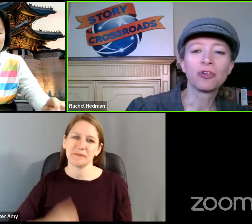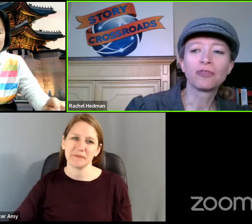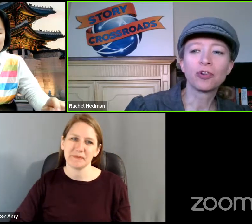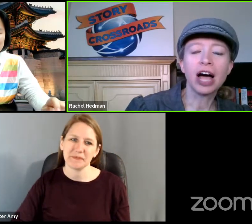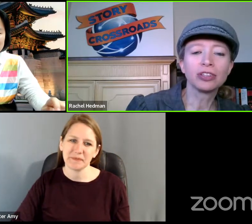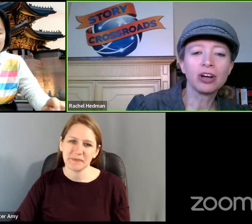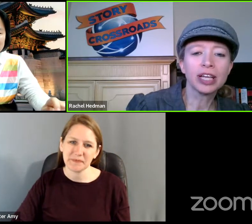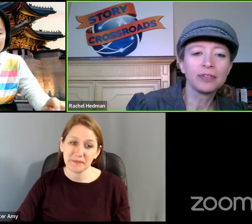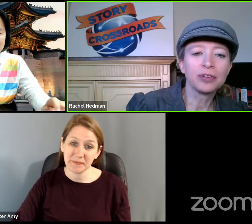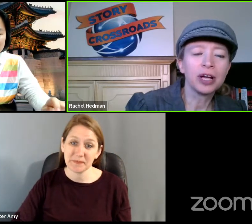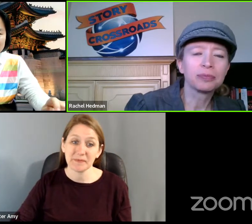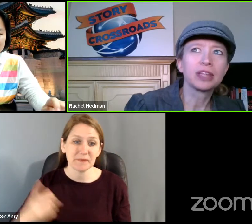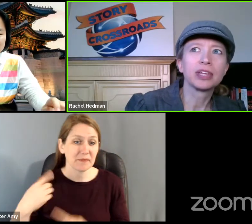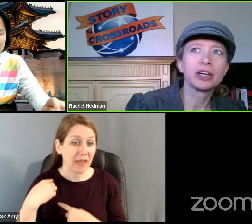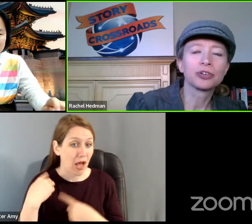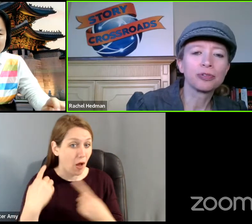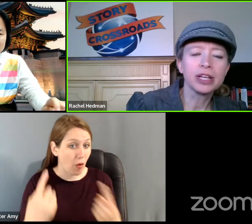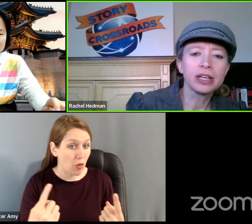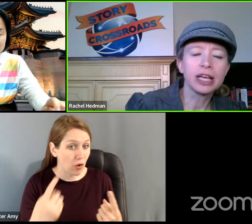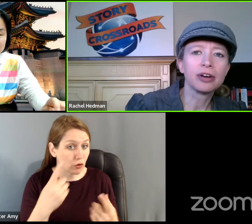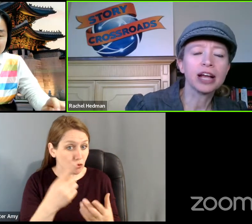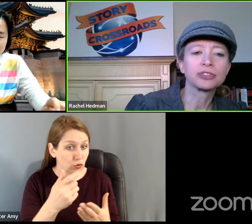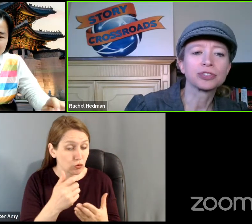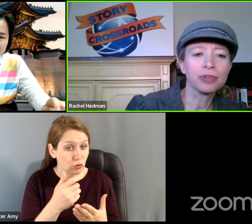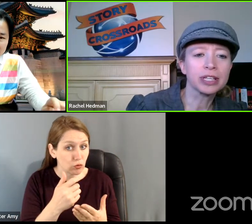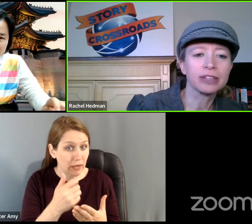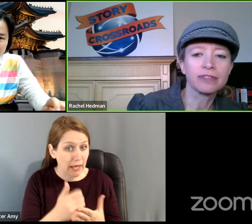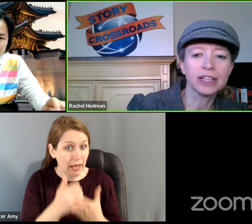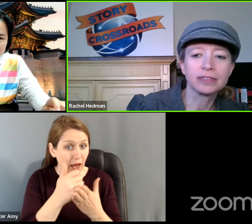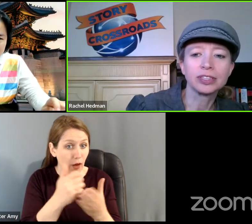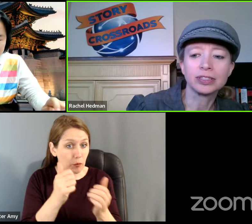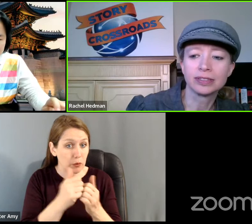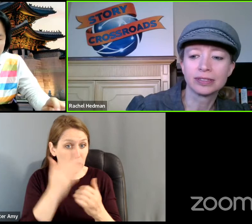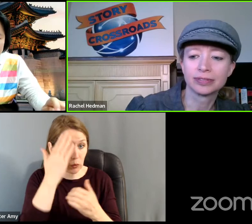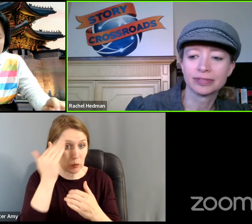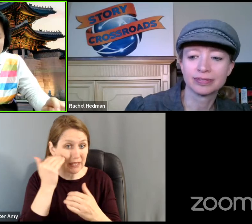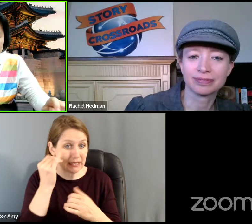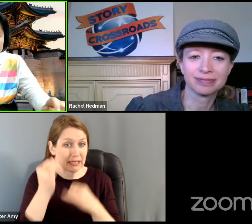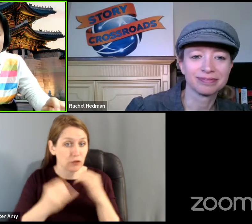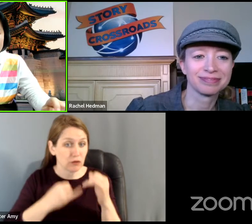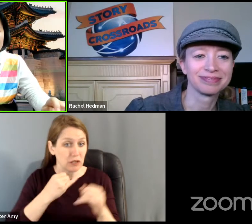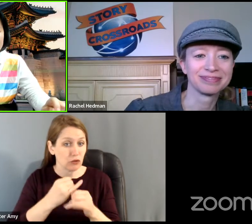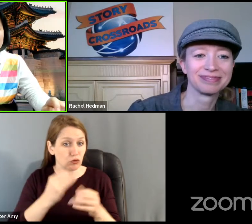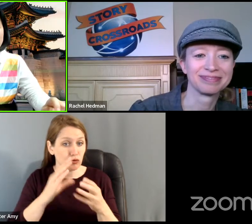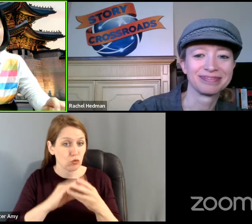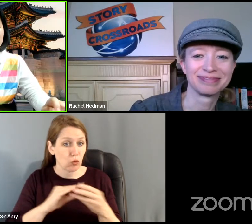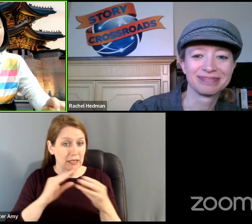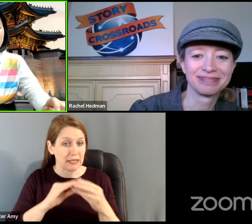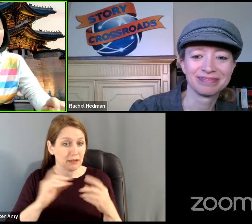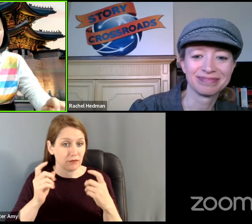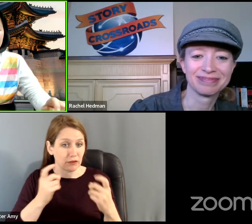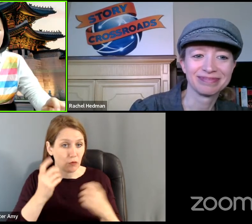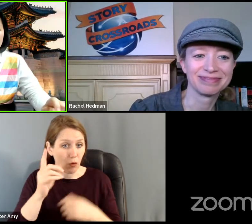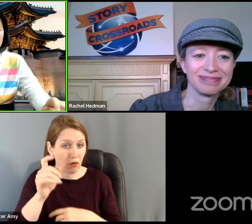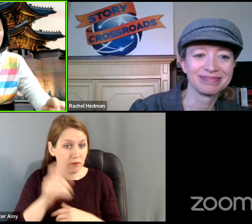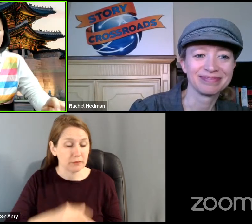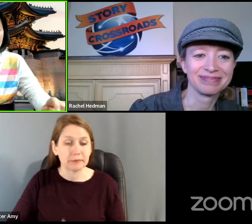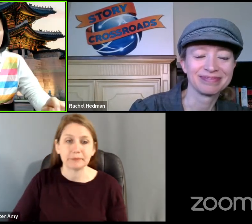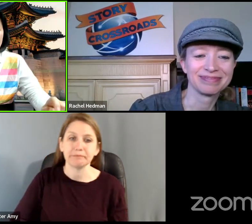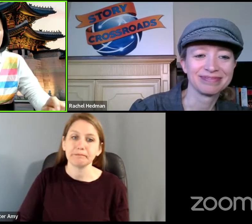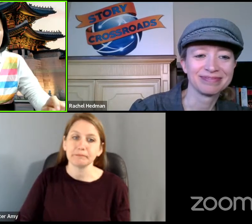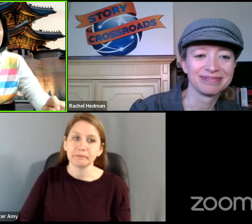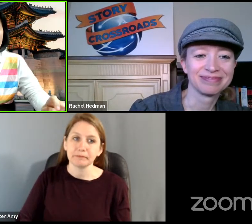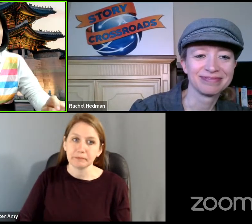And for how long have you helped at the Korean International Storytelling Festival? Mm,